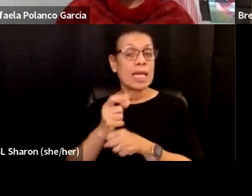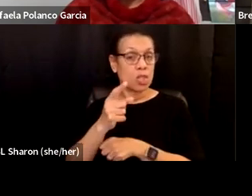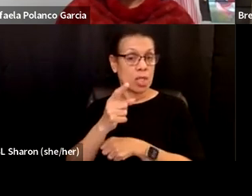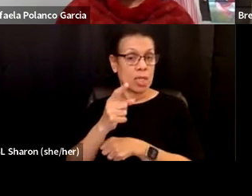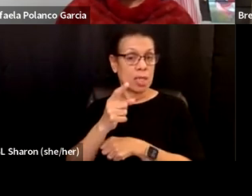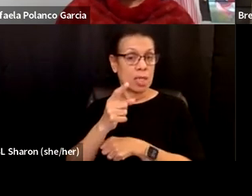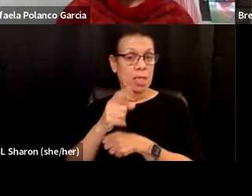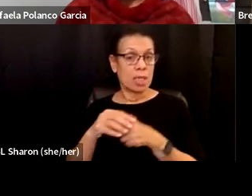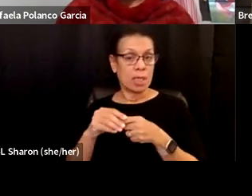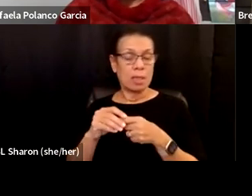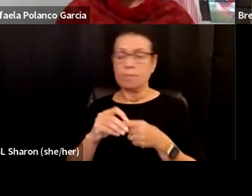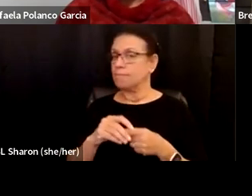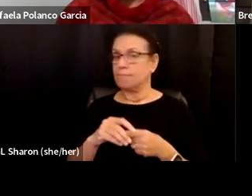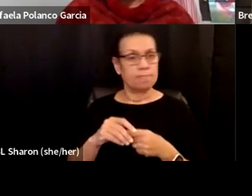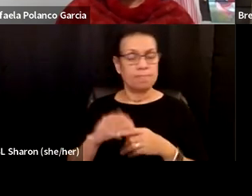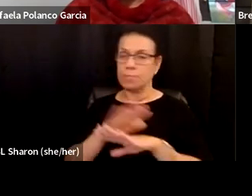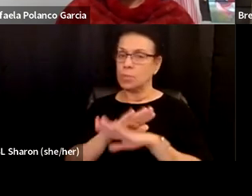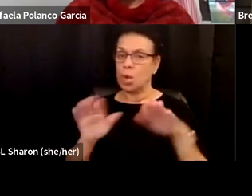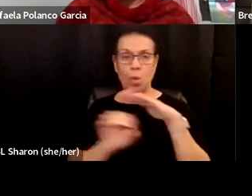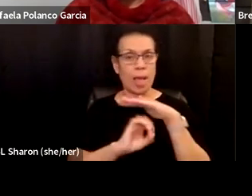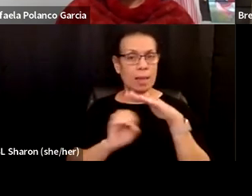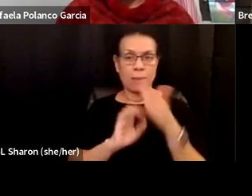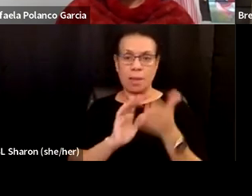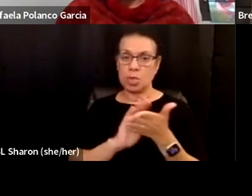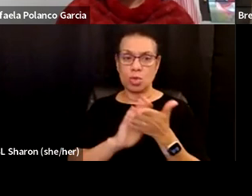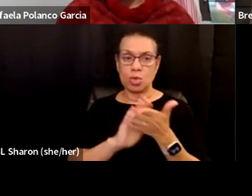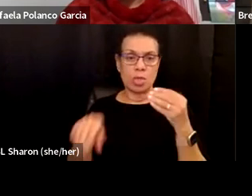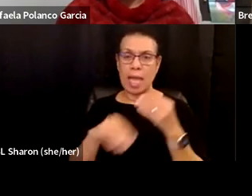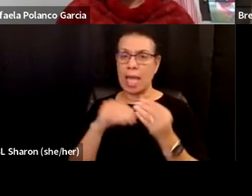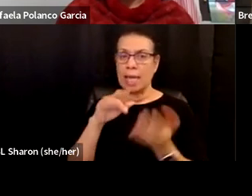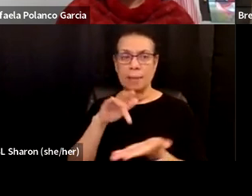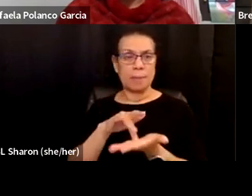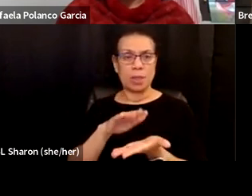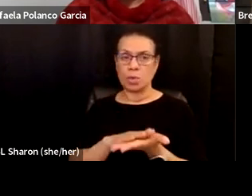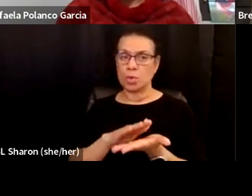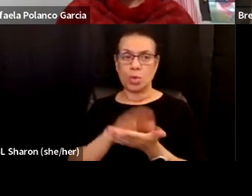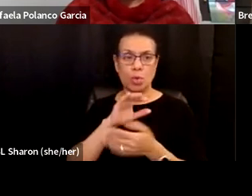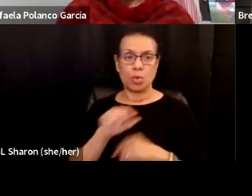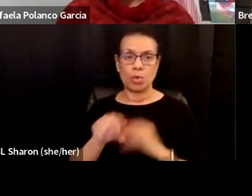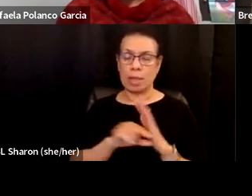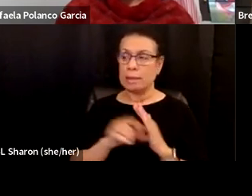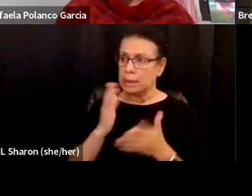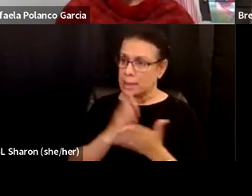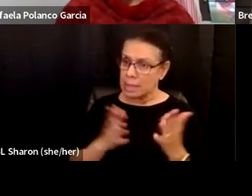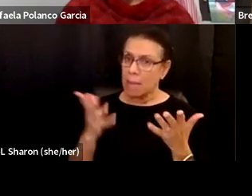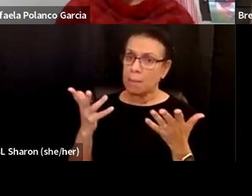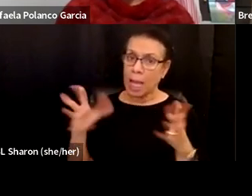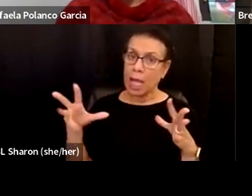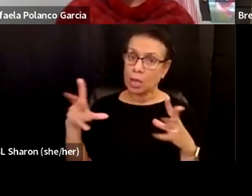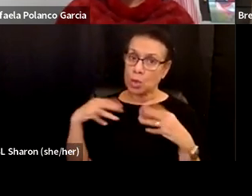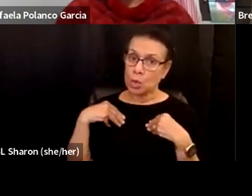and we aren't expanding any elementary schools to include middle grades well some of them are are absorbing a